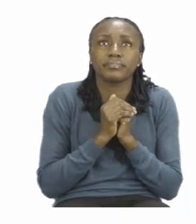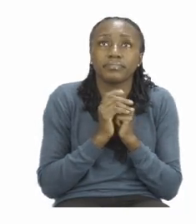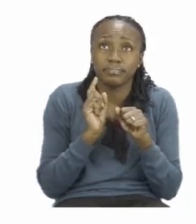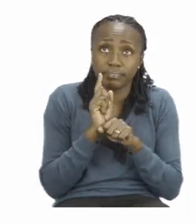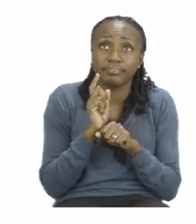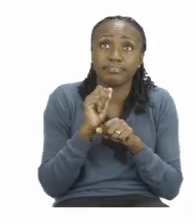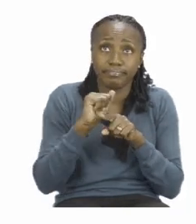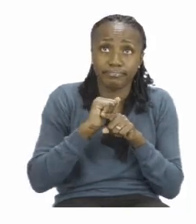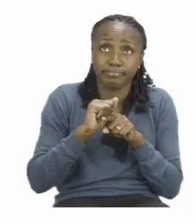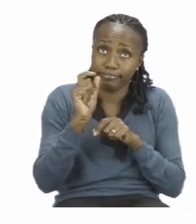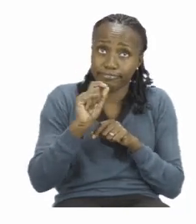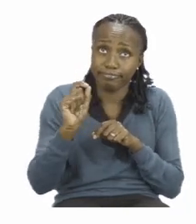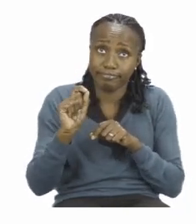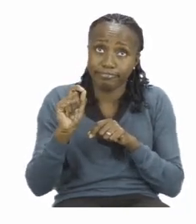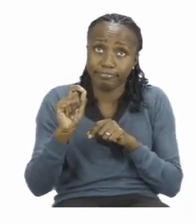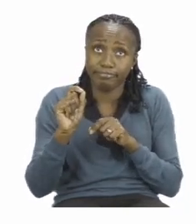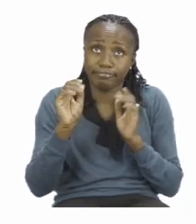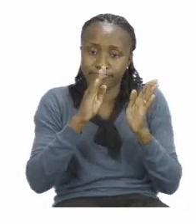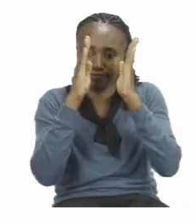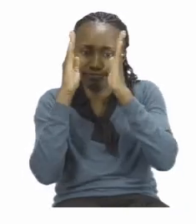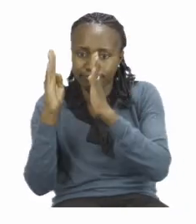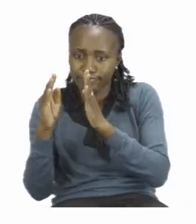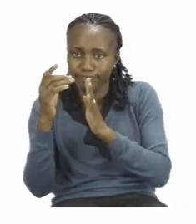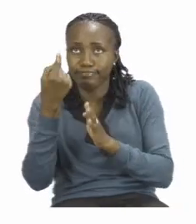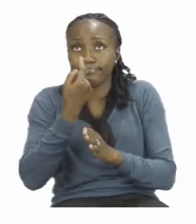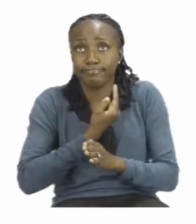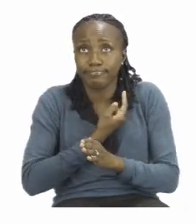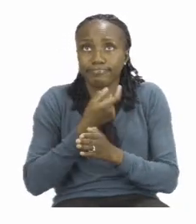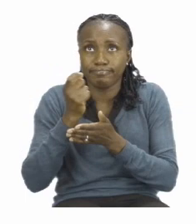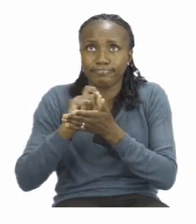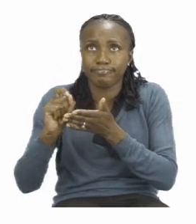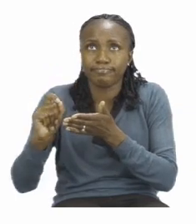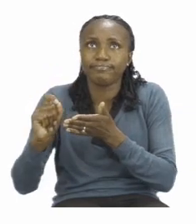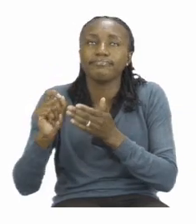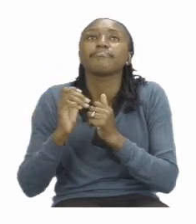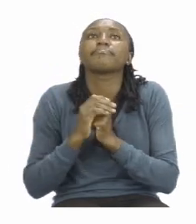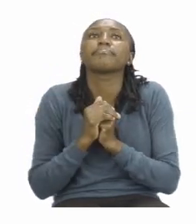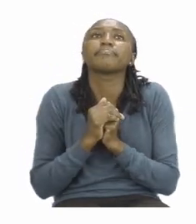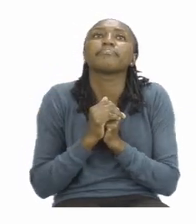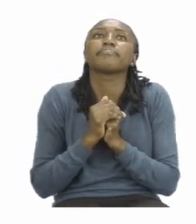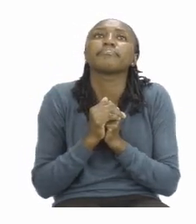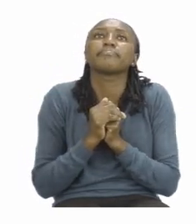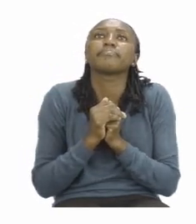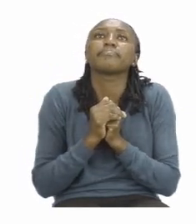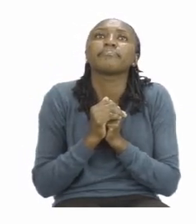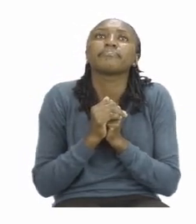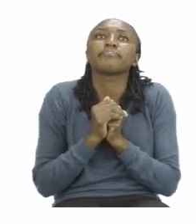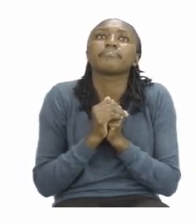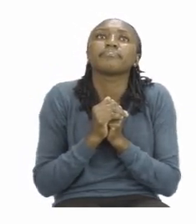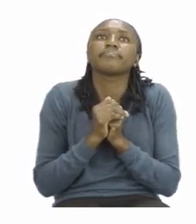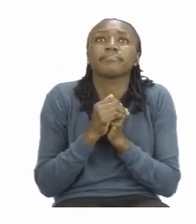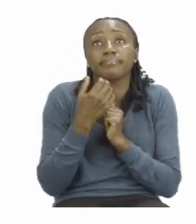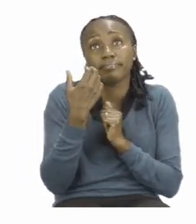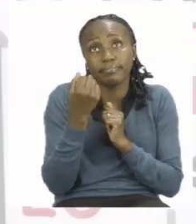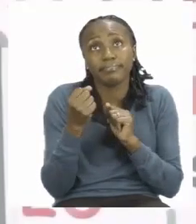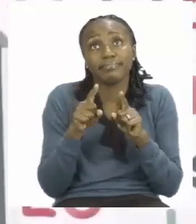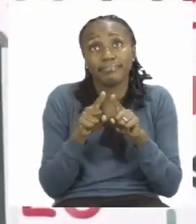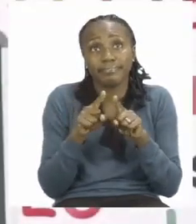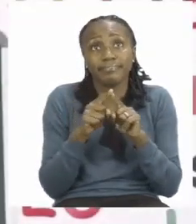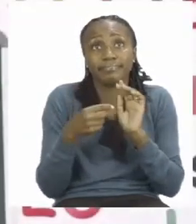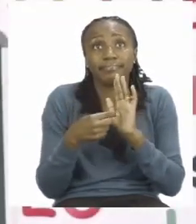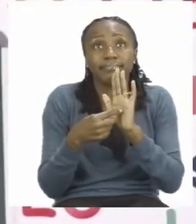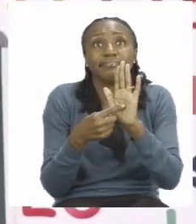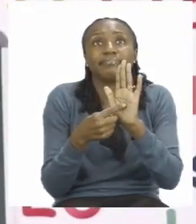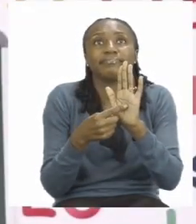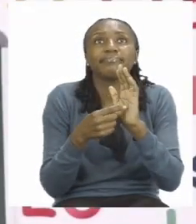it next to the traced one. Let's try and do the tracing together. Now I have the same ones on the board,